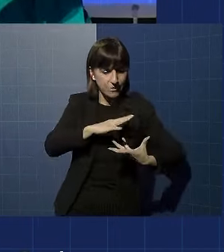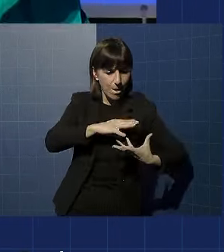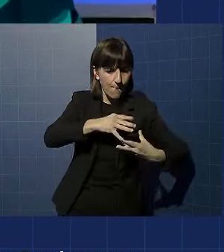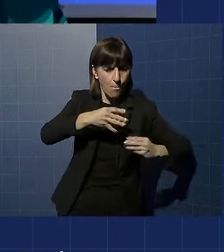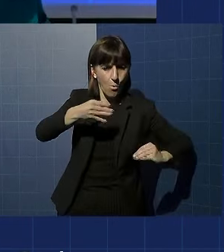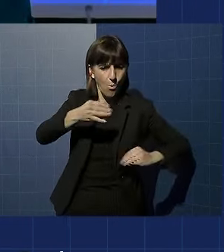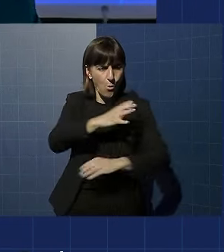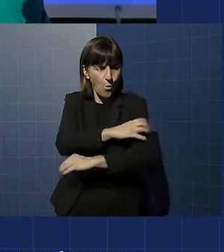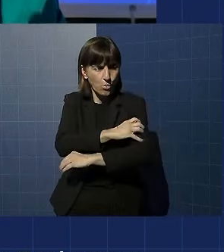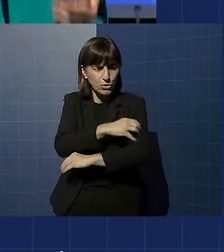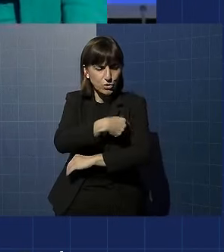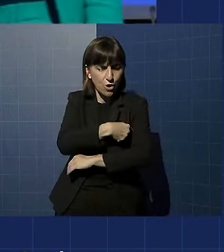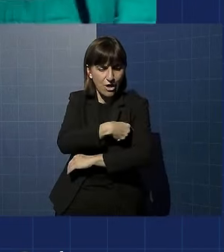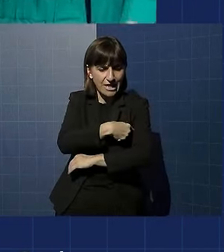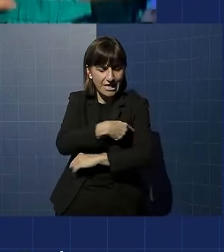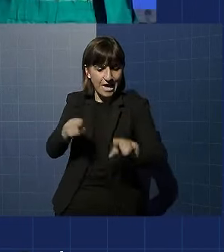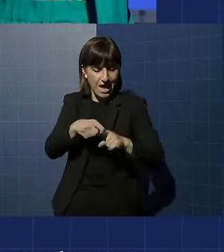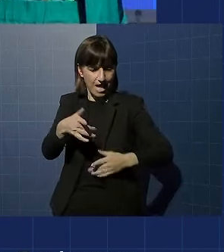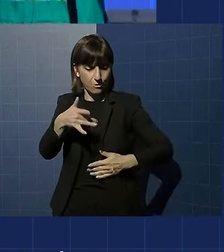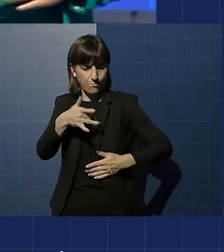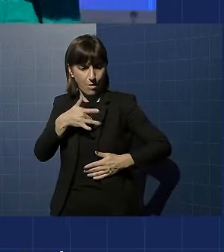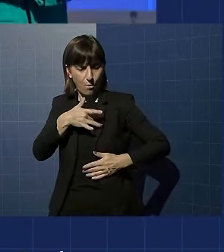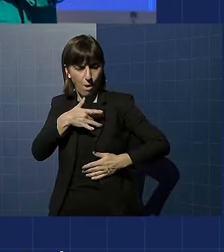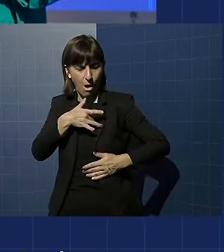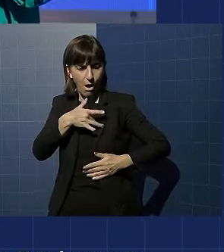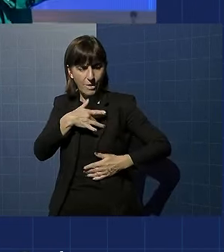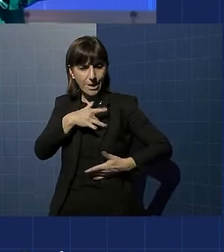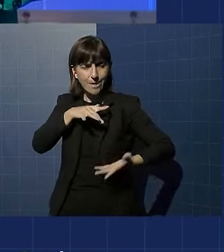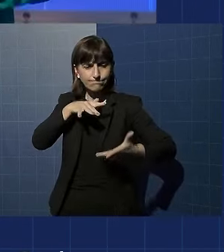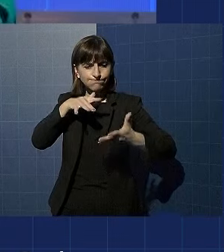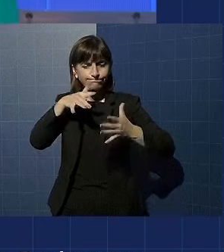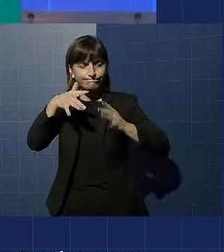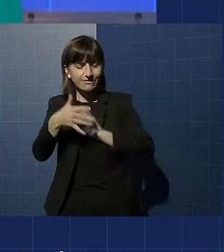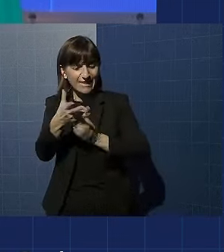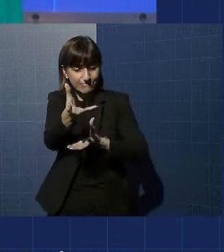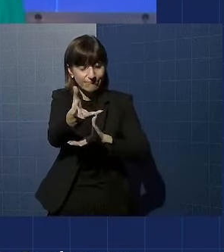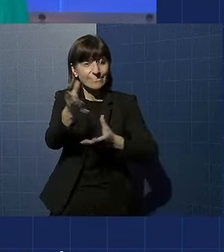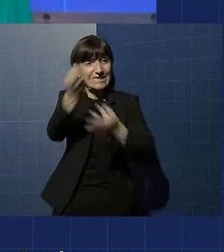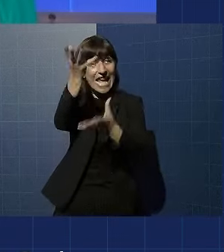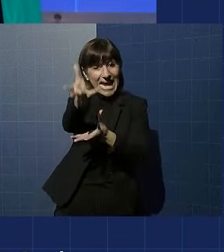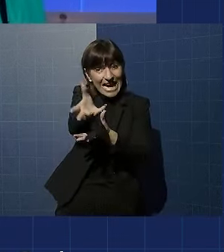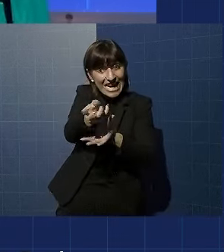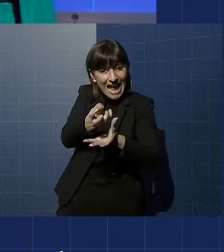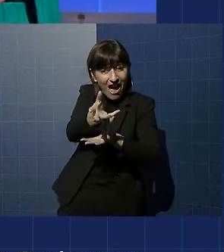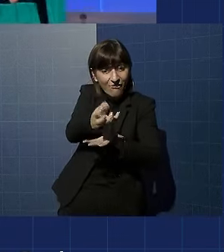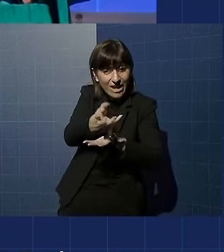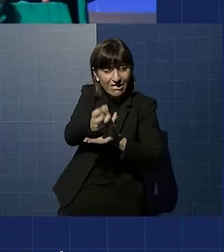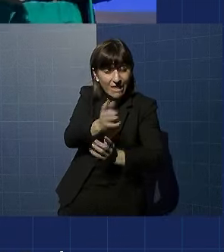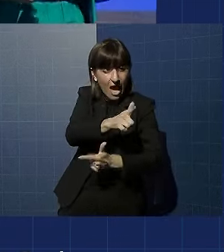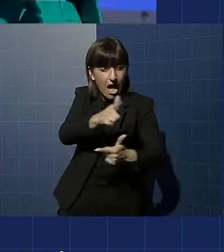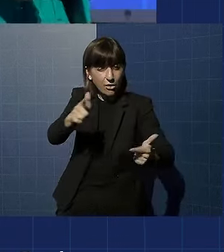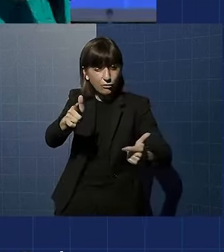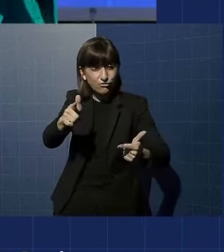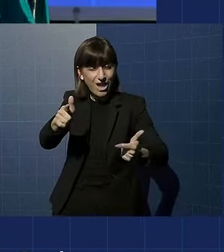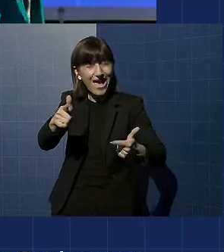If you take out the gravity, what will happen is, of course, you will have more fluid in the upper part of your body, in particular in the head. This is something